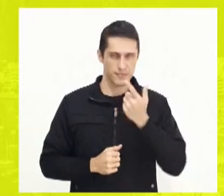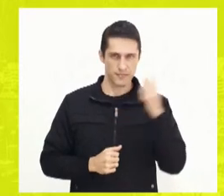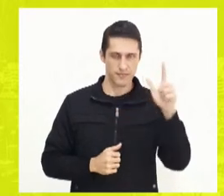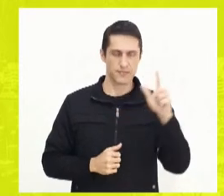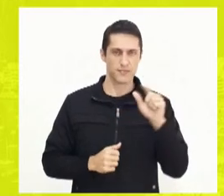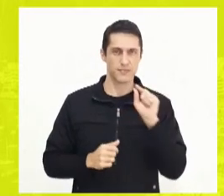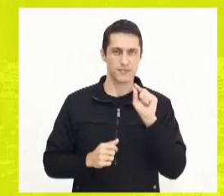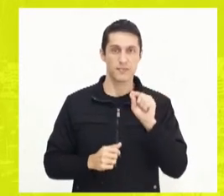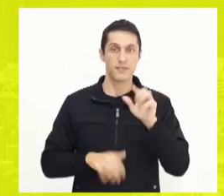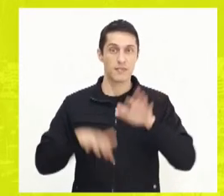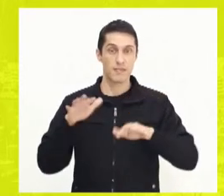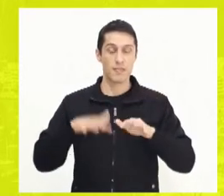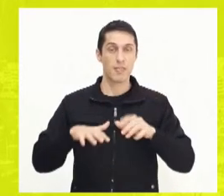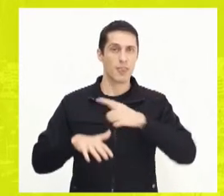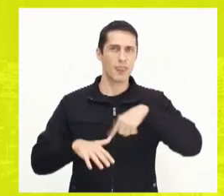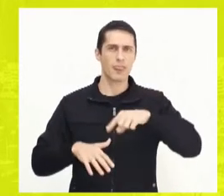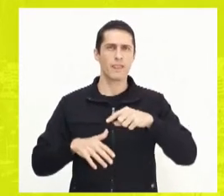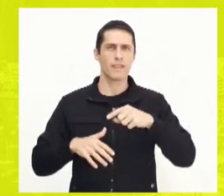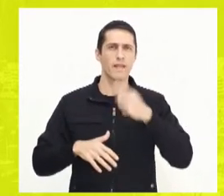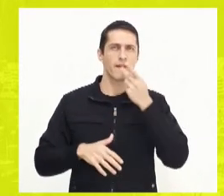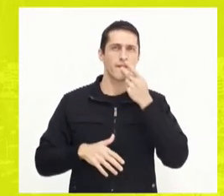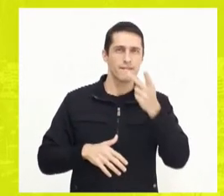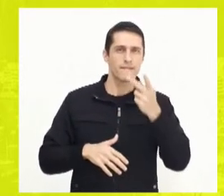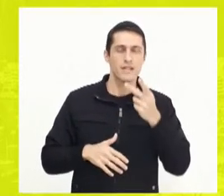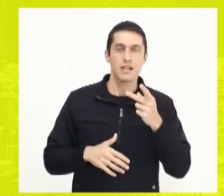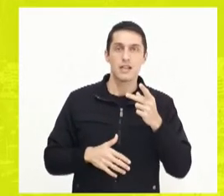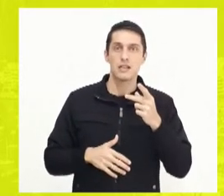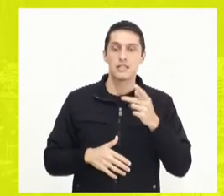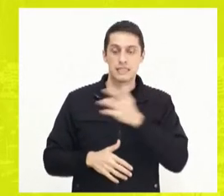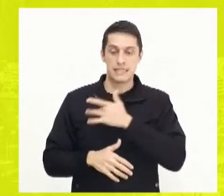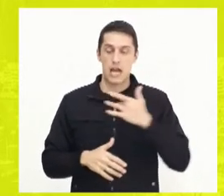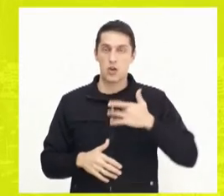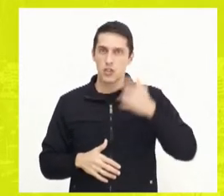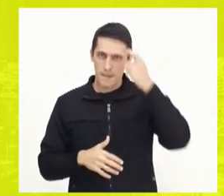lots of times we talk about the mental health of journalists